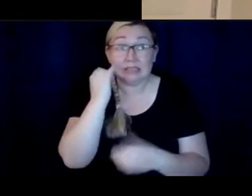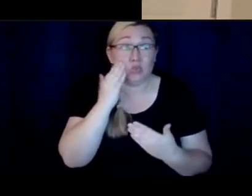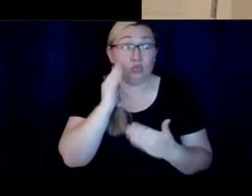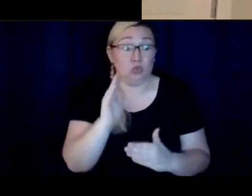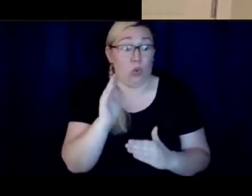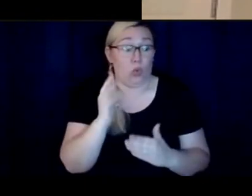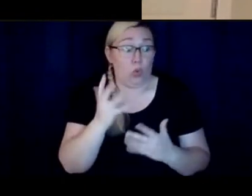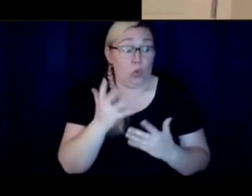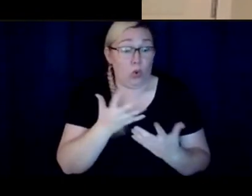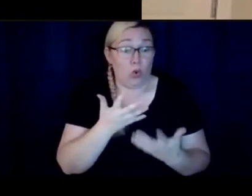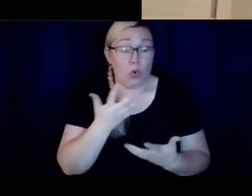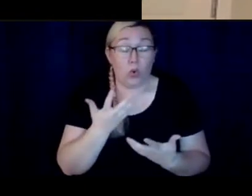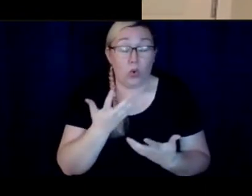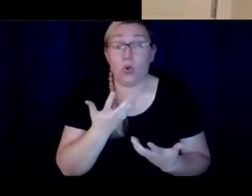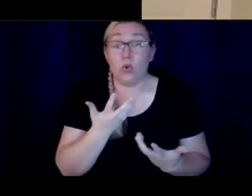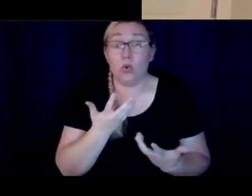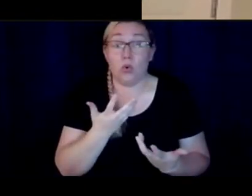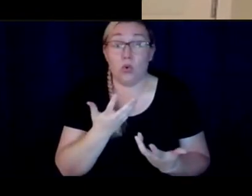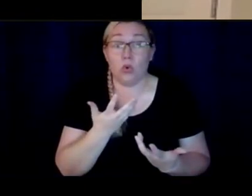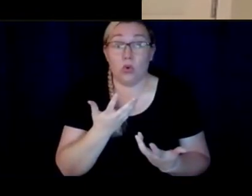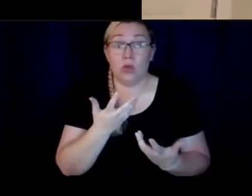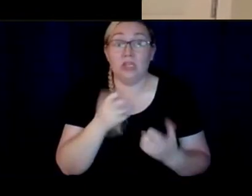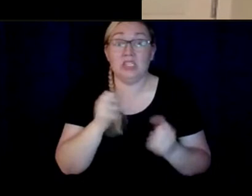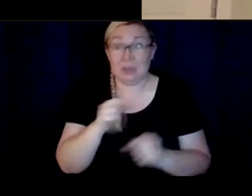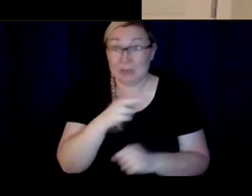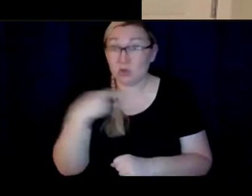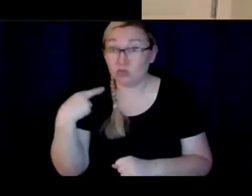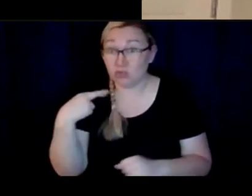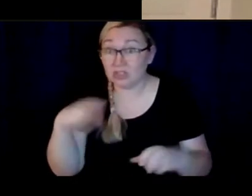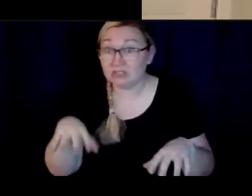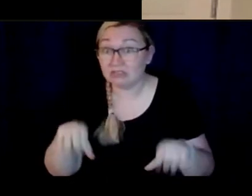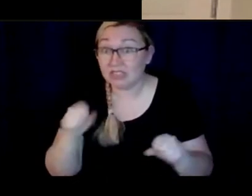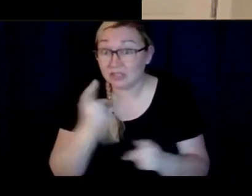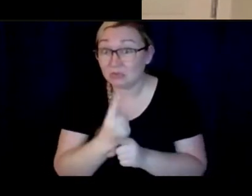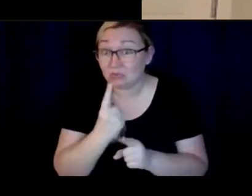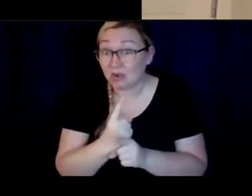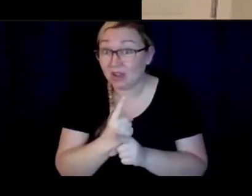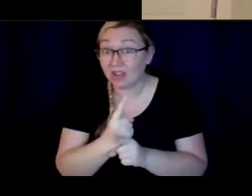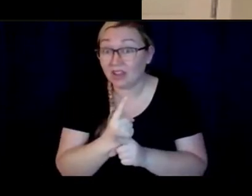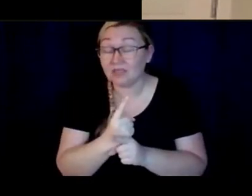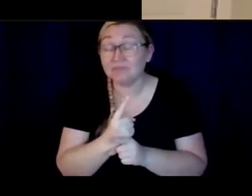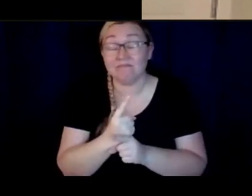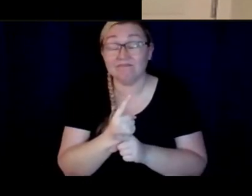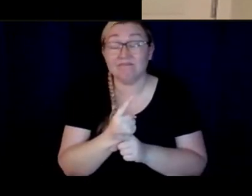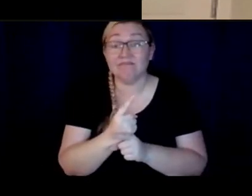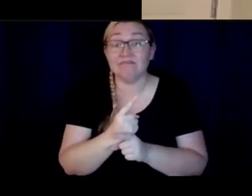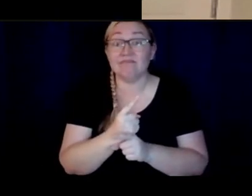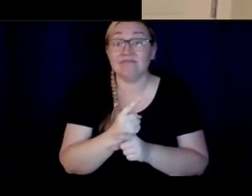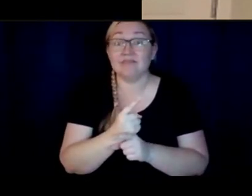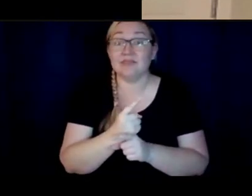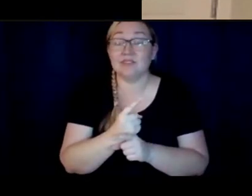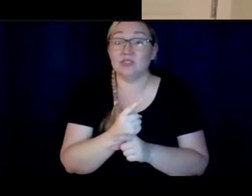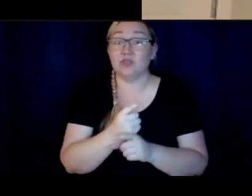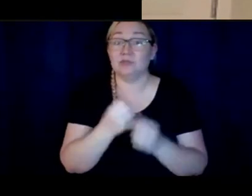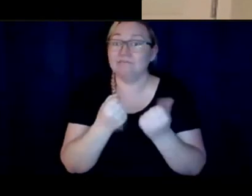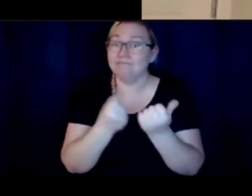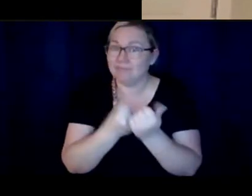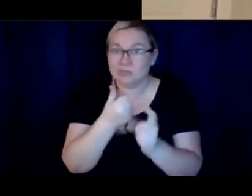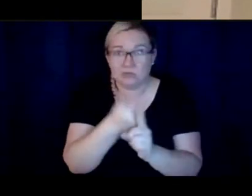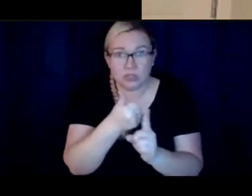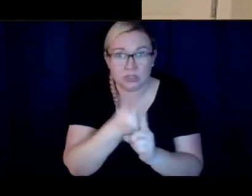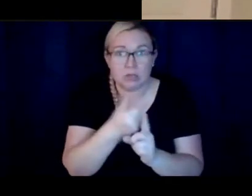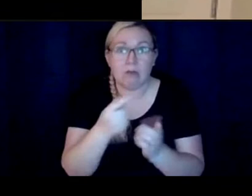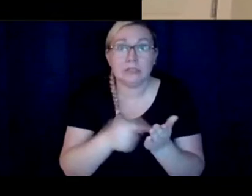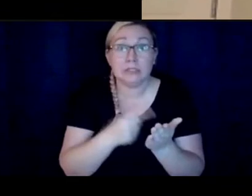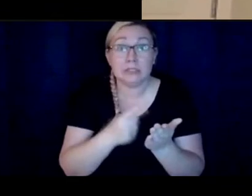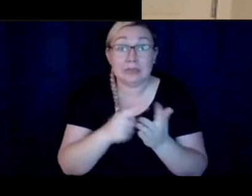like, it can be a risk, right? So, you know, advocating for yourself.